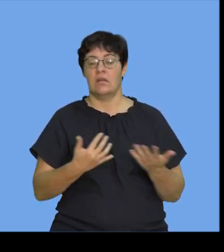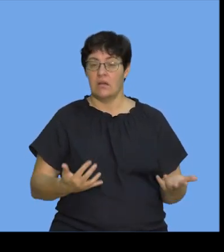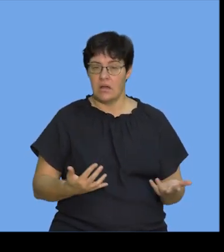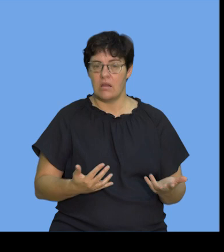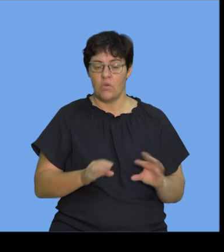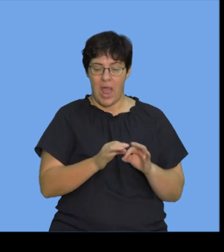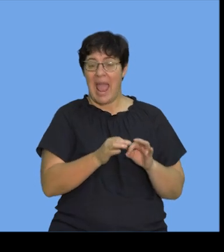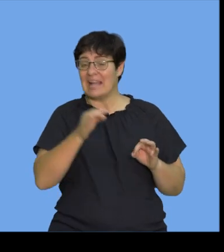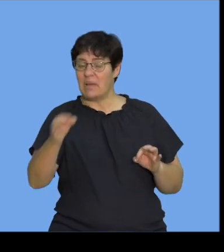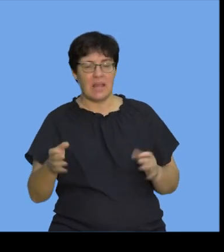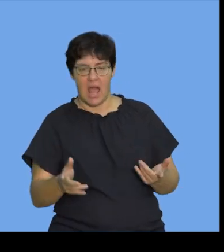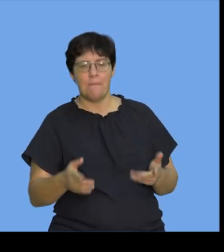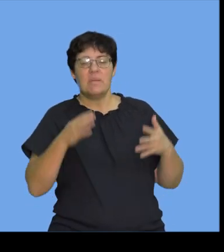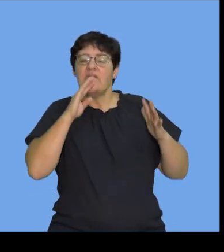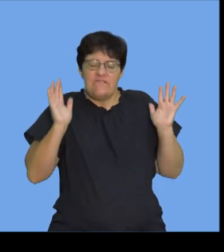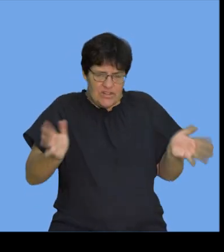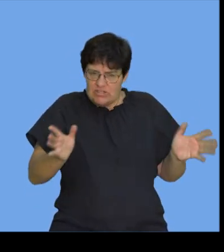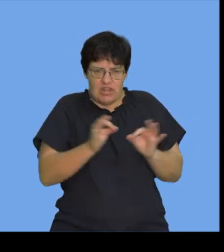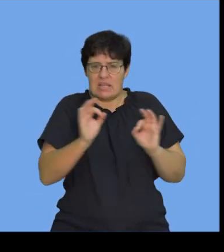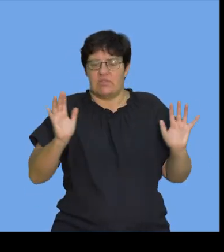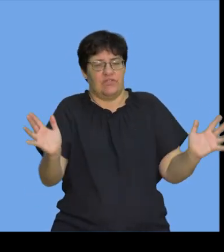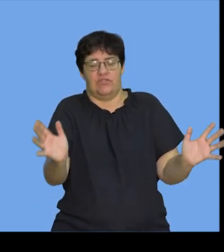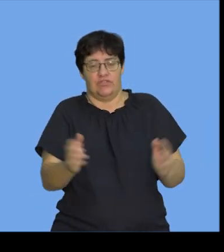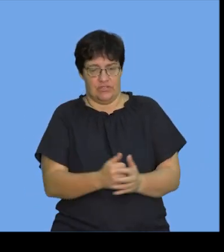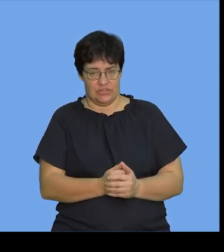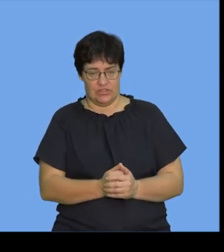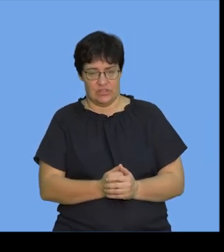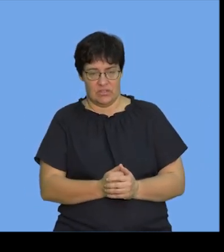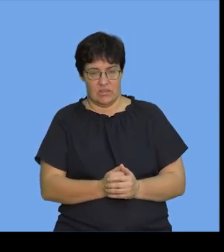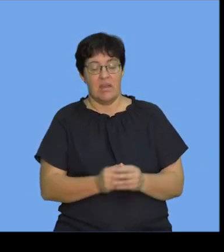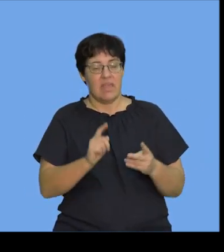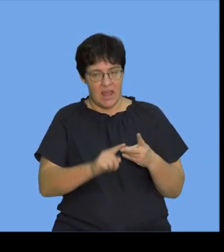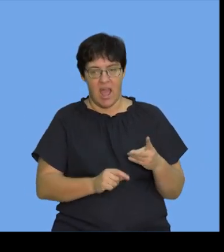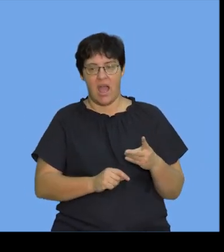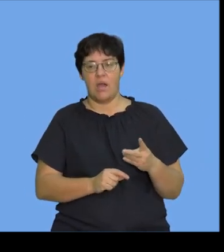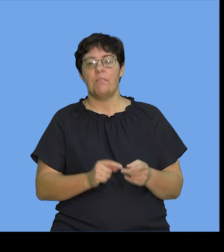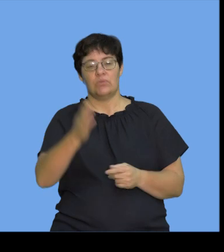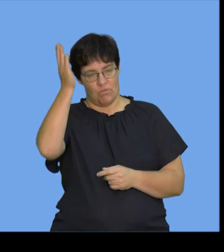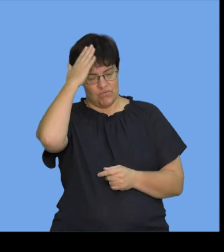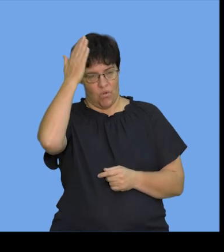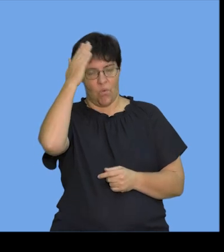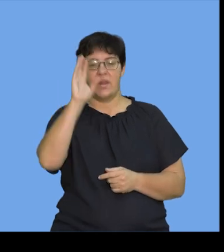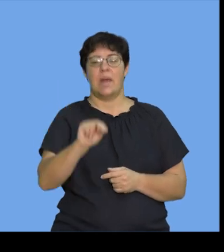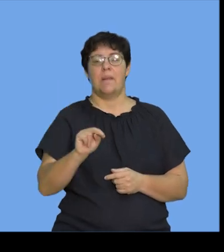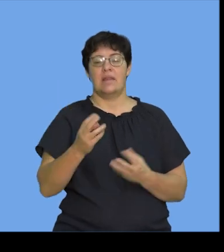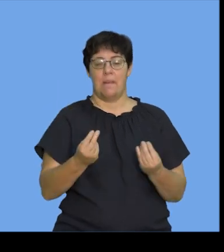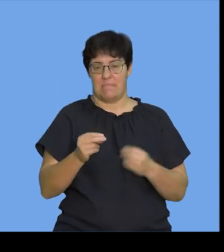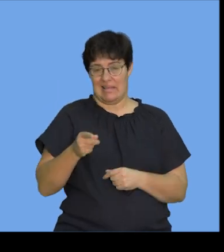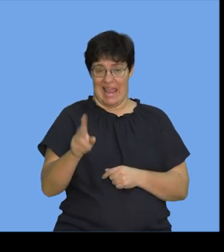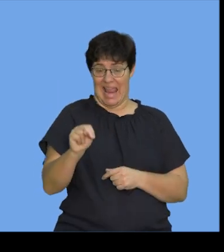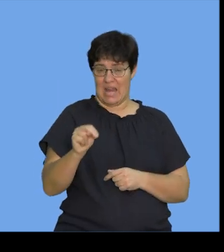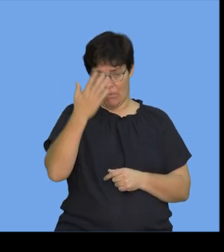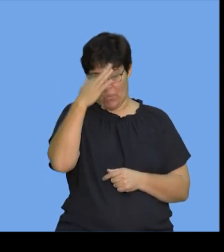expanding, it will already be expanded for you. You then definitely need to know what the number of terms, right? But instead